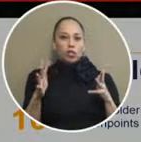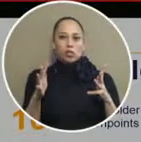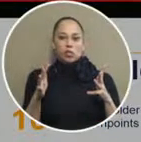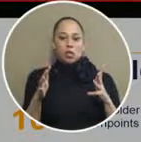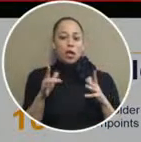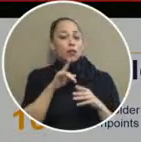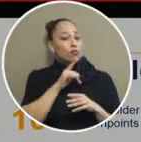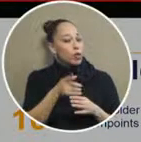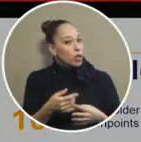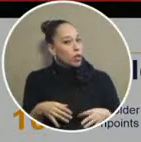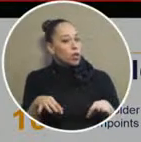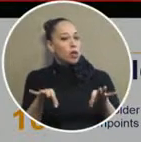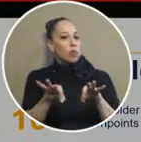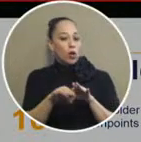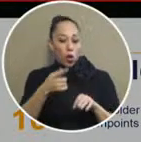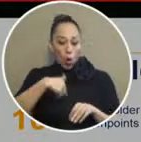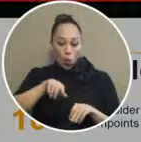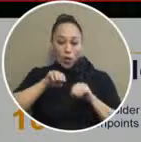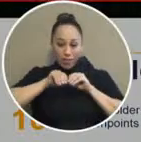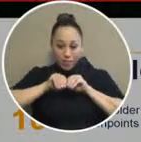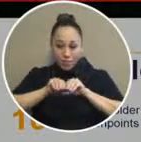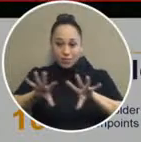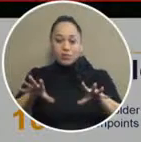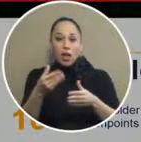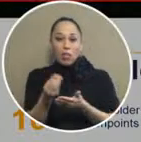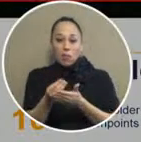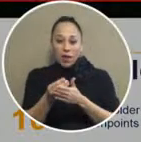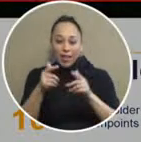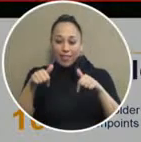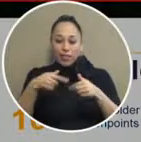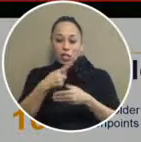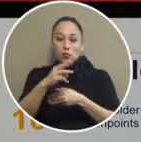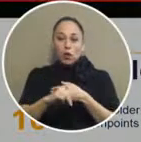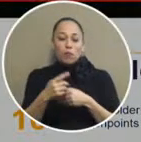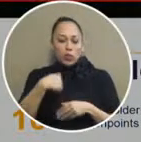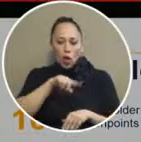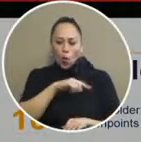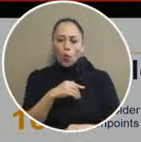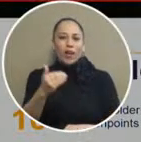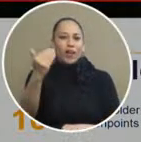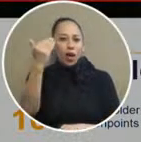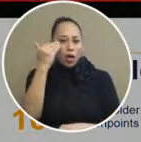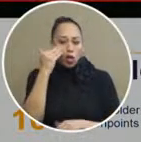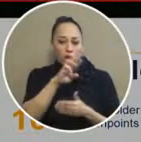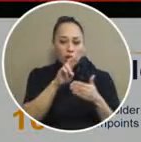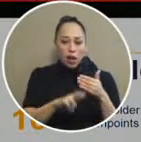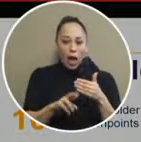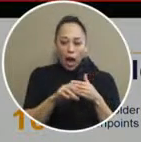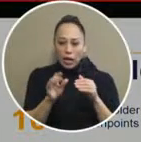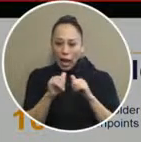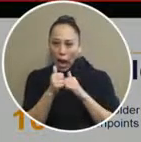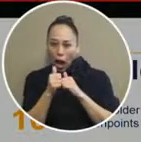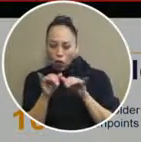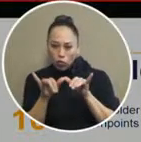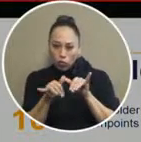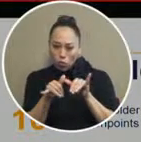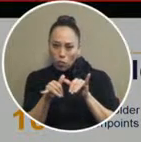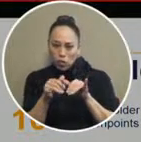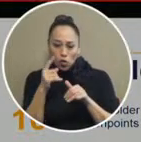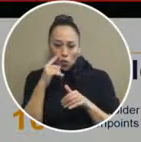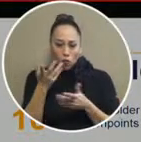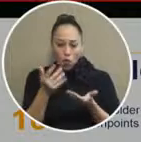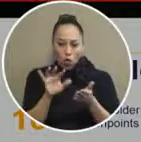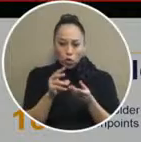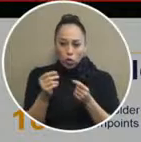so important that as we deploy these funds and these programs, that we understand the results and the measures, the